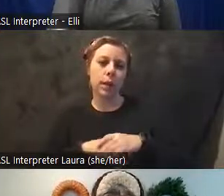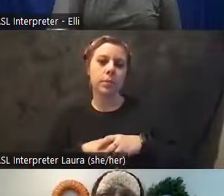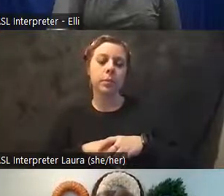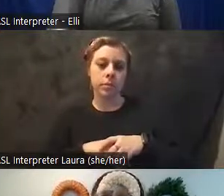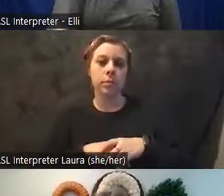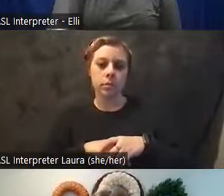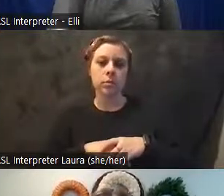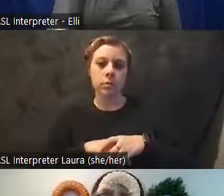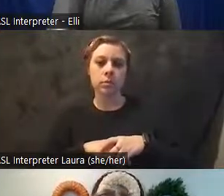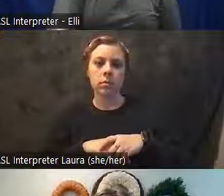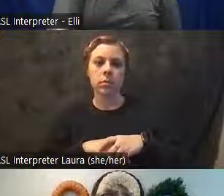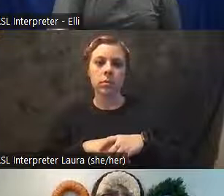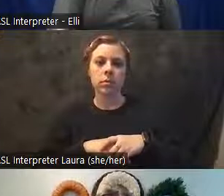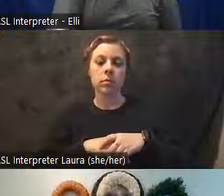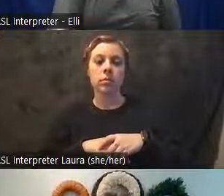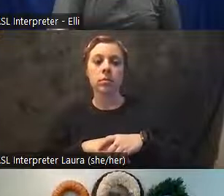remember a lot of that